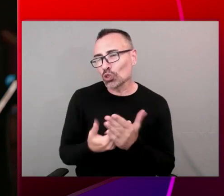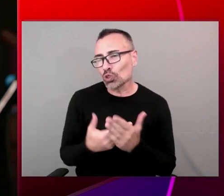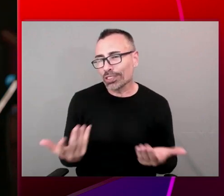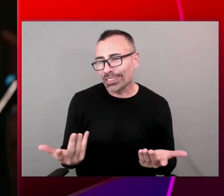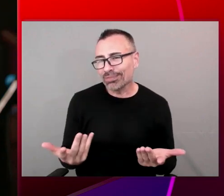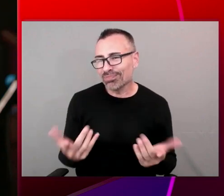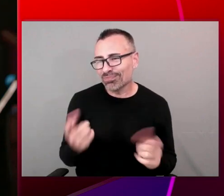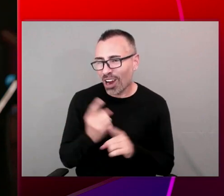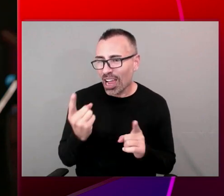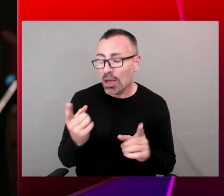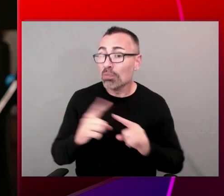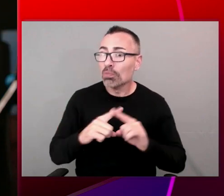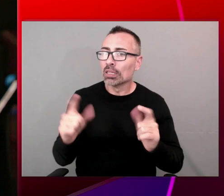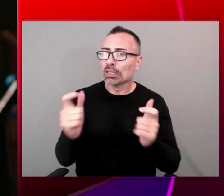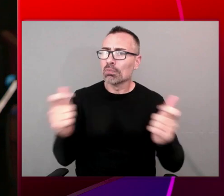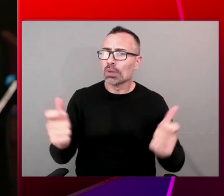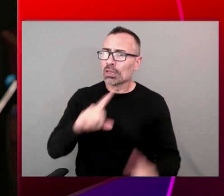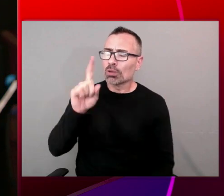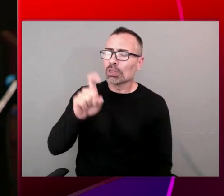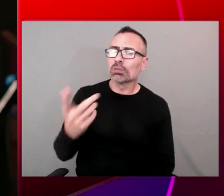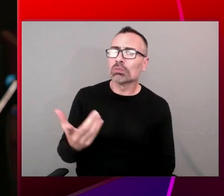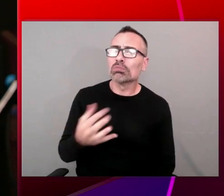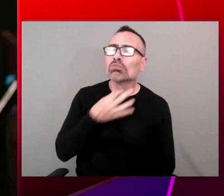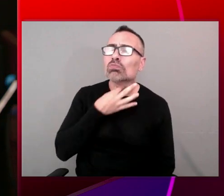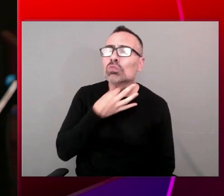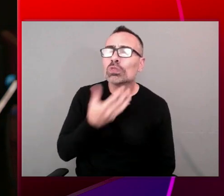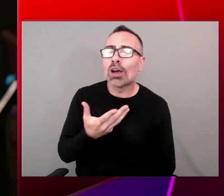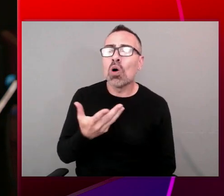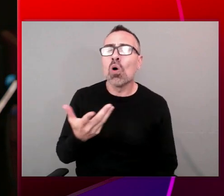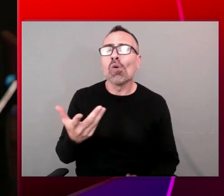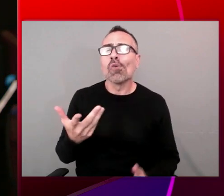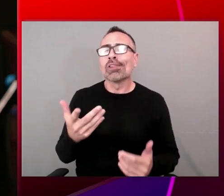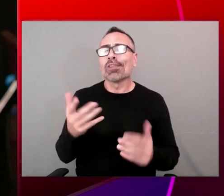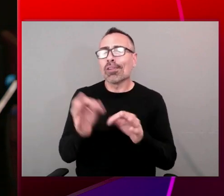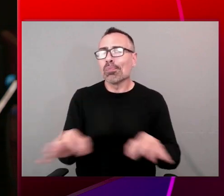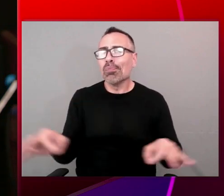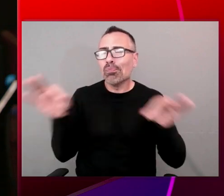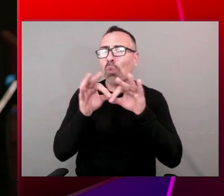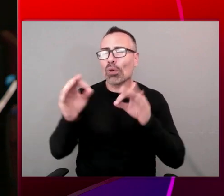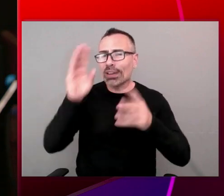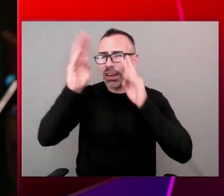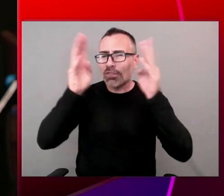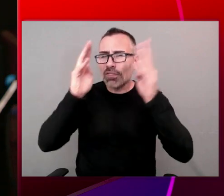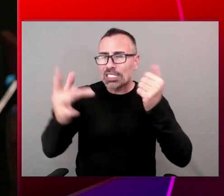ask is, what are the key innovations in technology and business models and financing